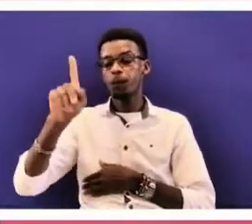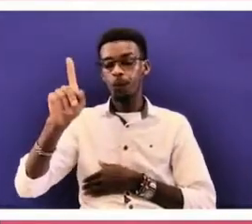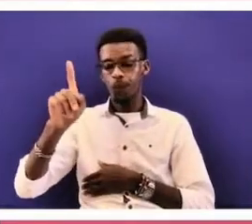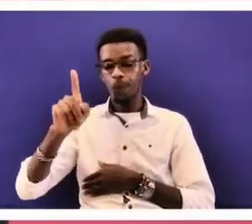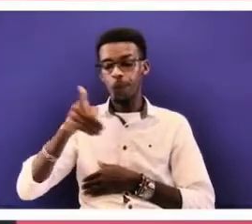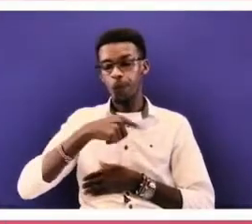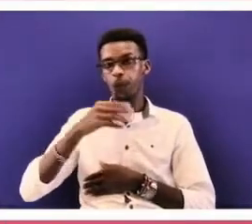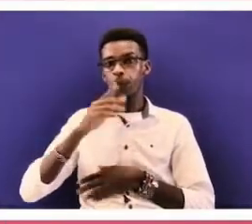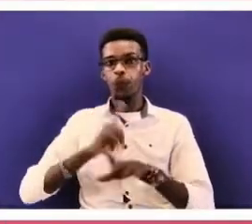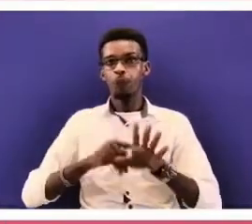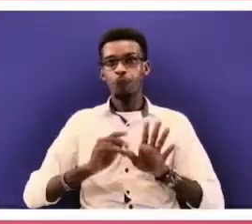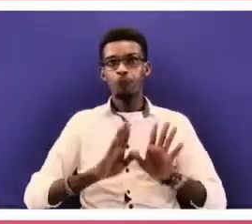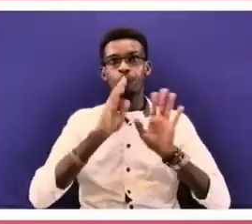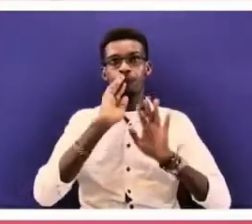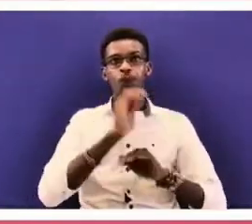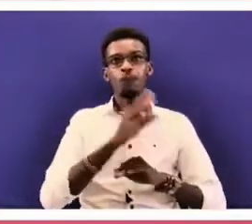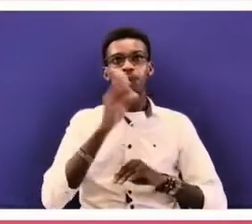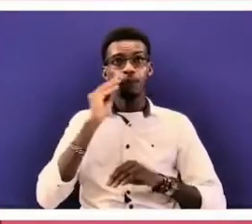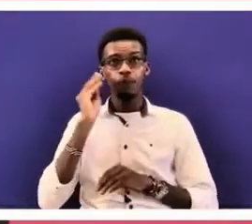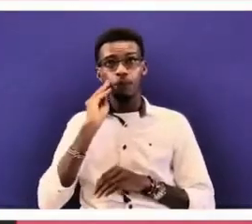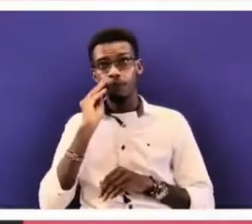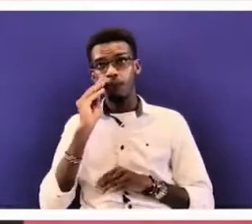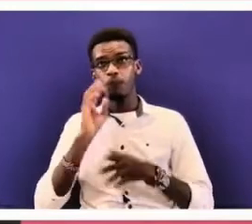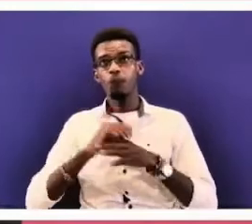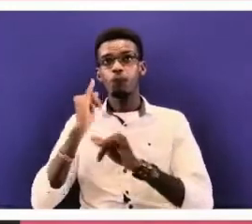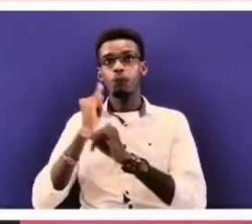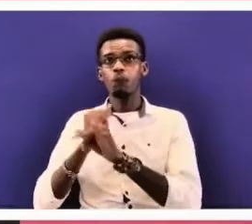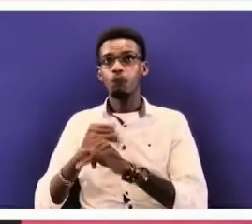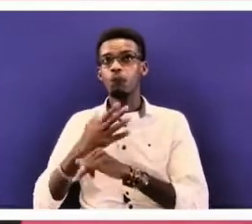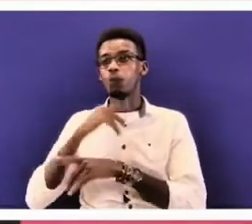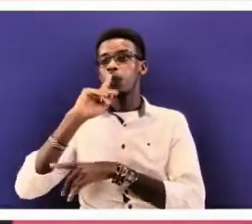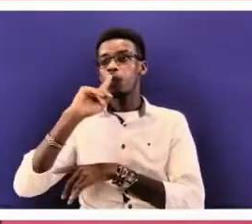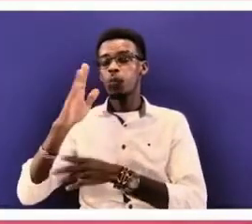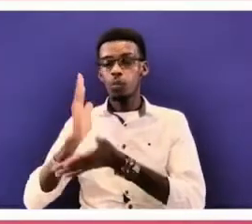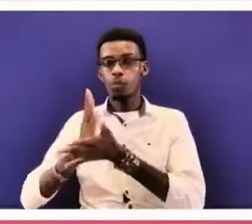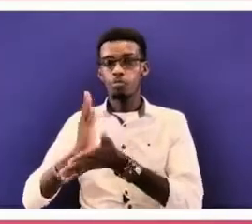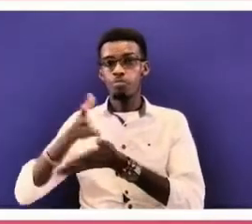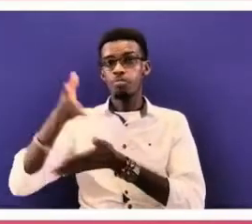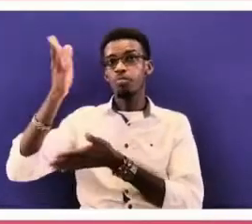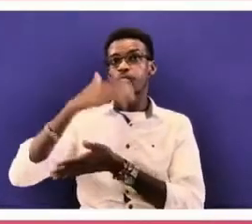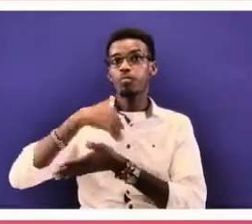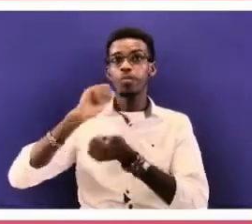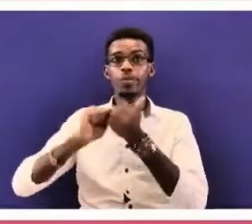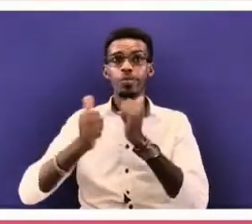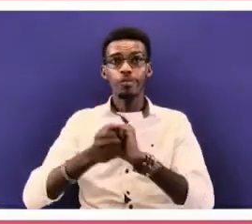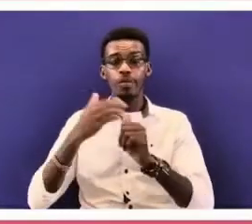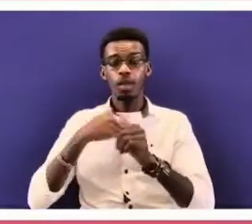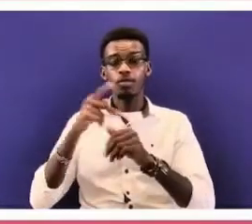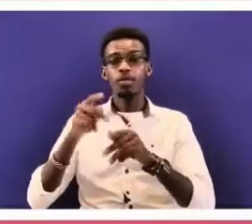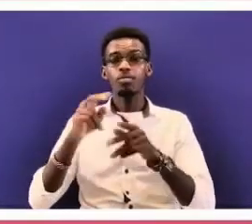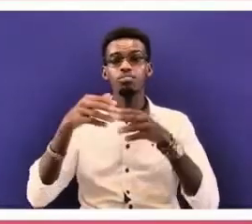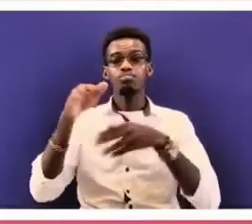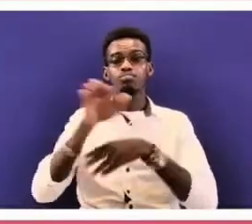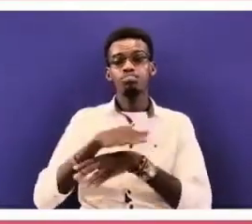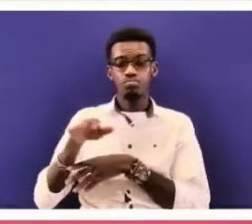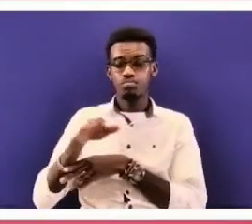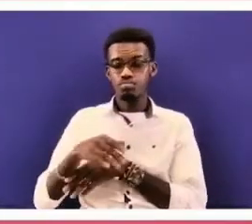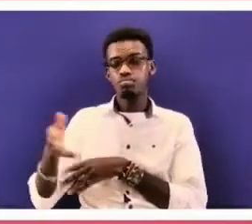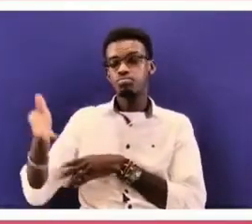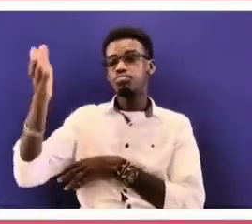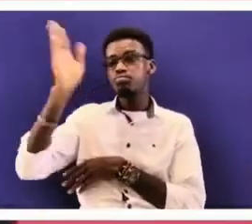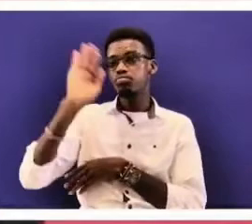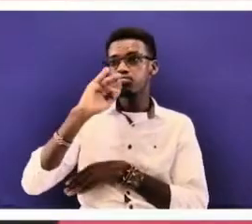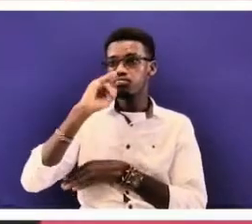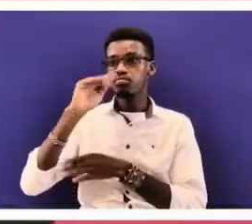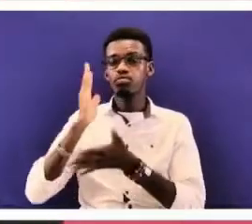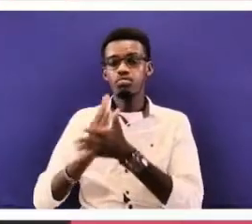When we leave here, we want to be able to say, surely God has met us in this place. God has met us